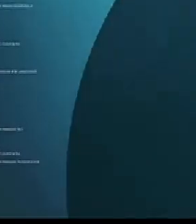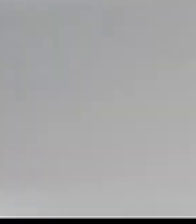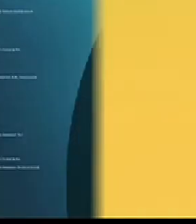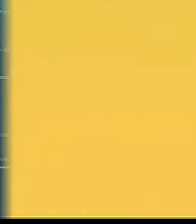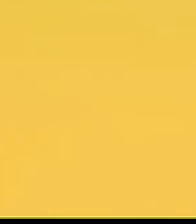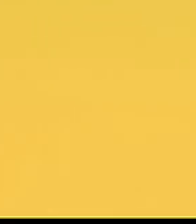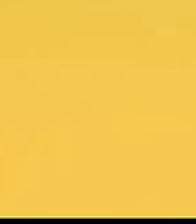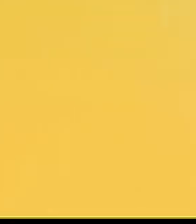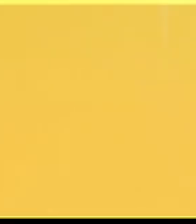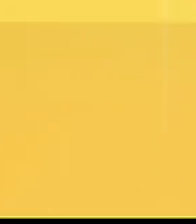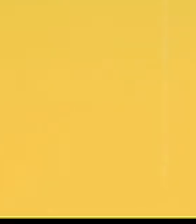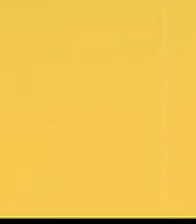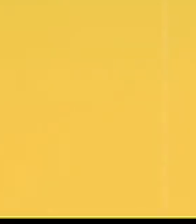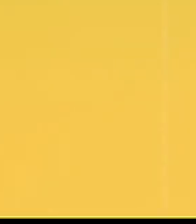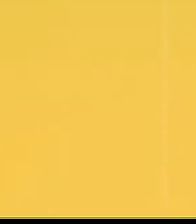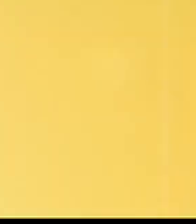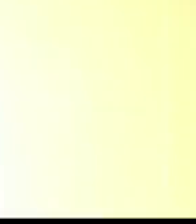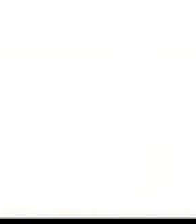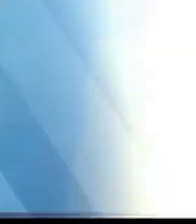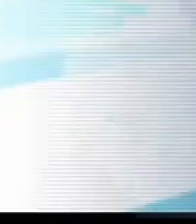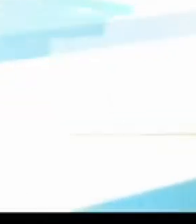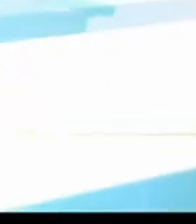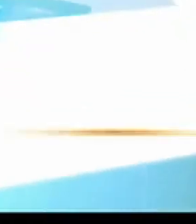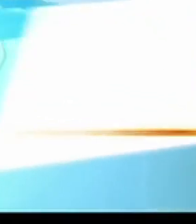Now in HD.